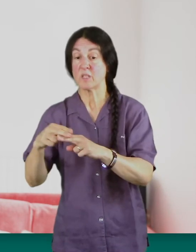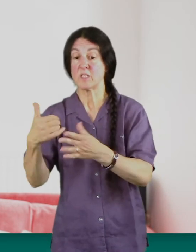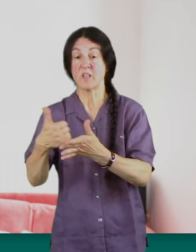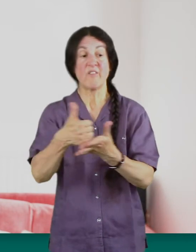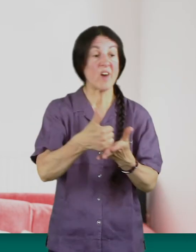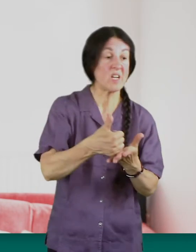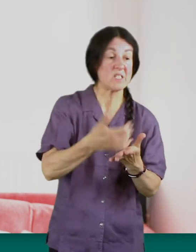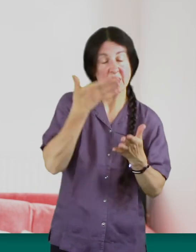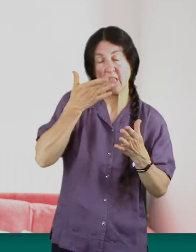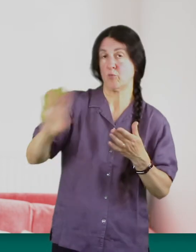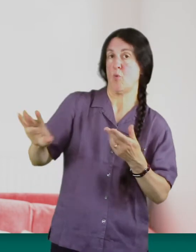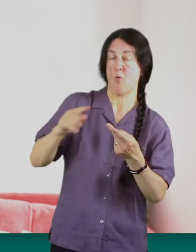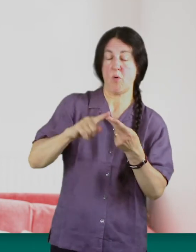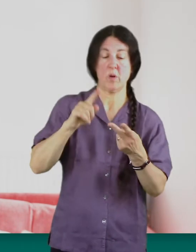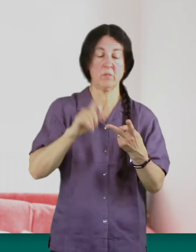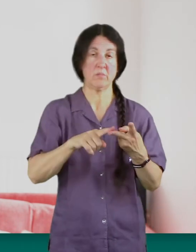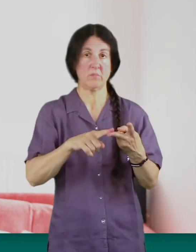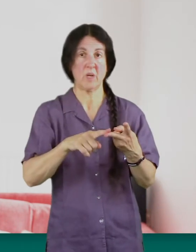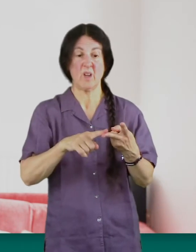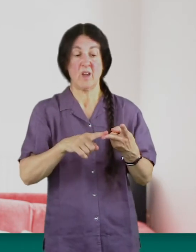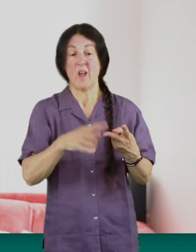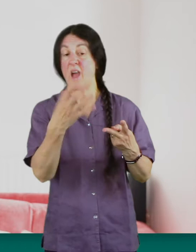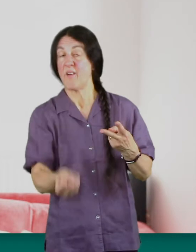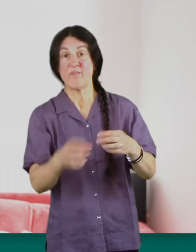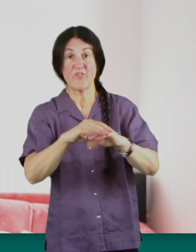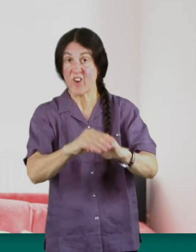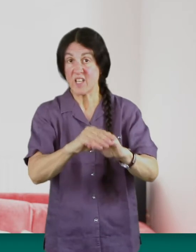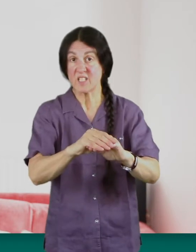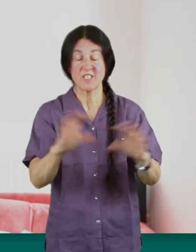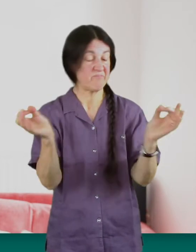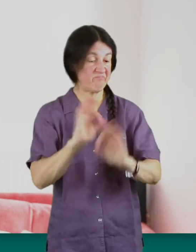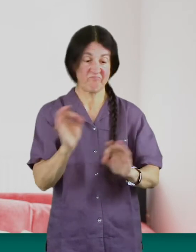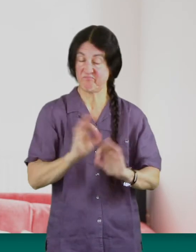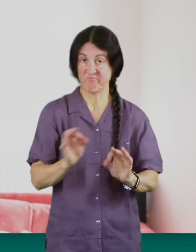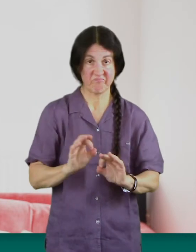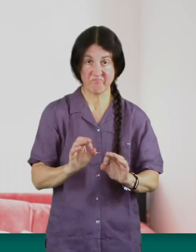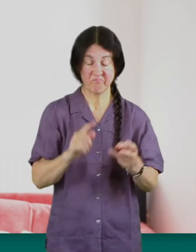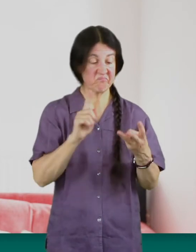he misunderstands what marriage might be. He isolates himself